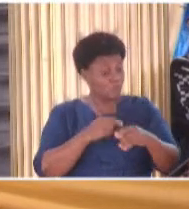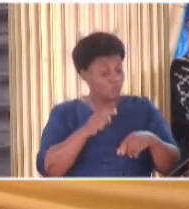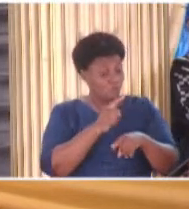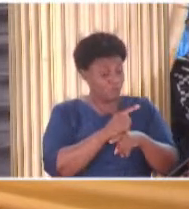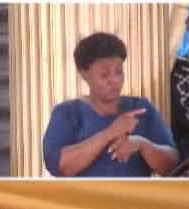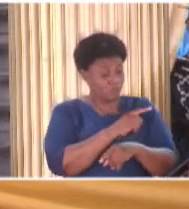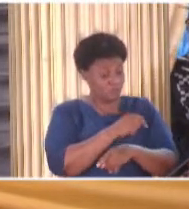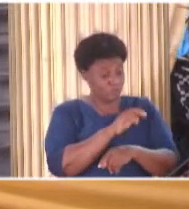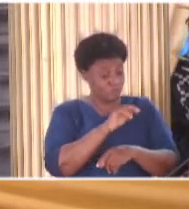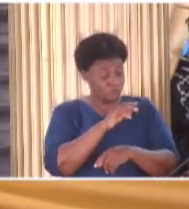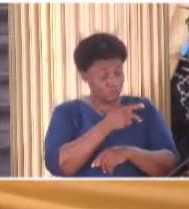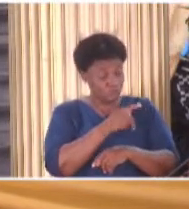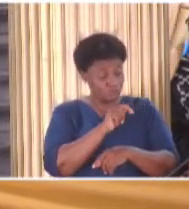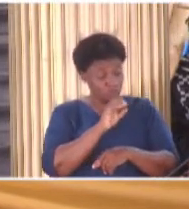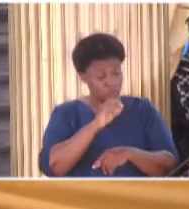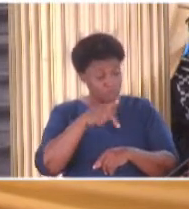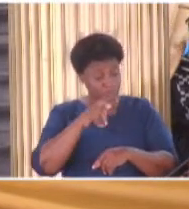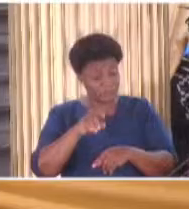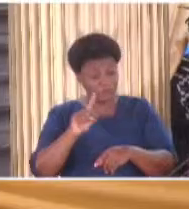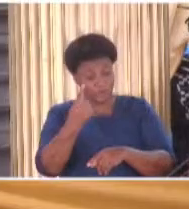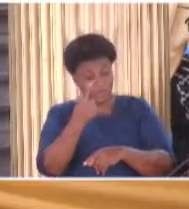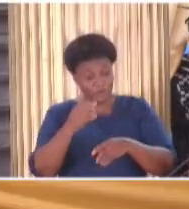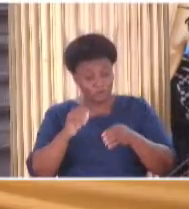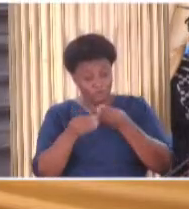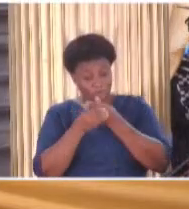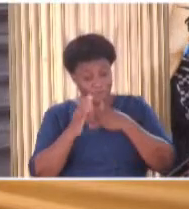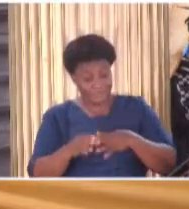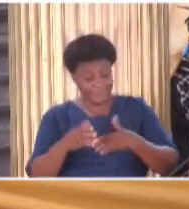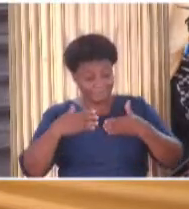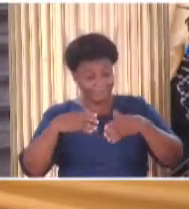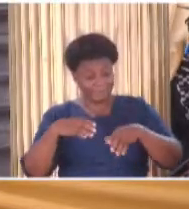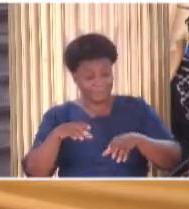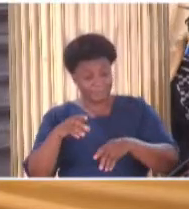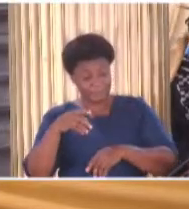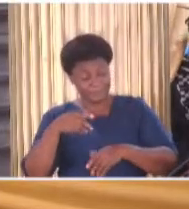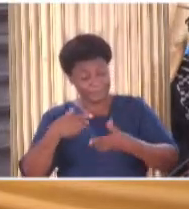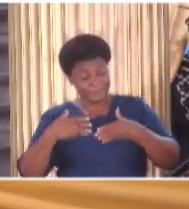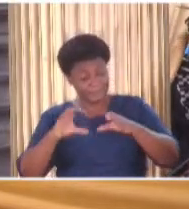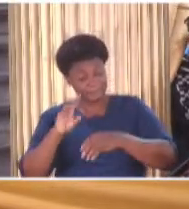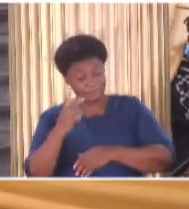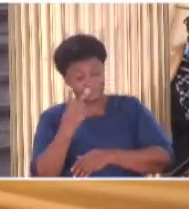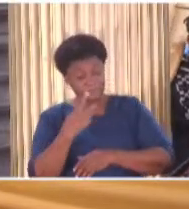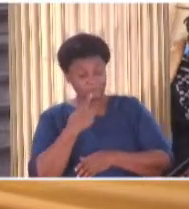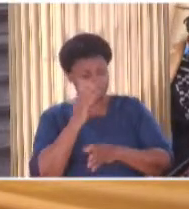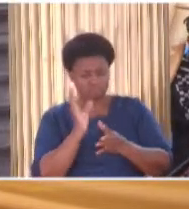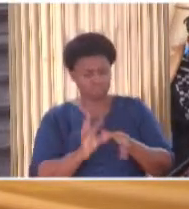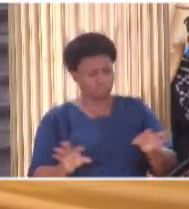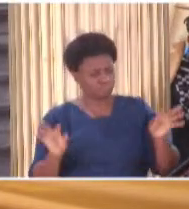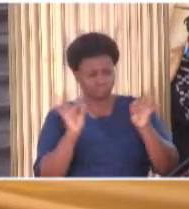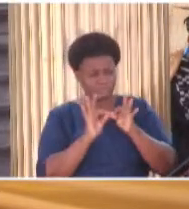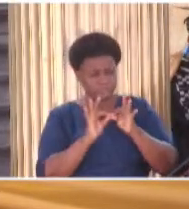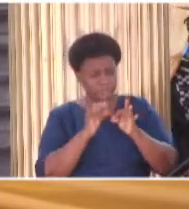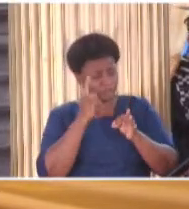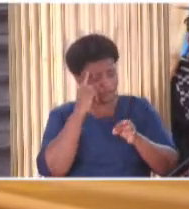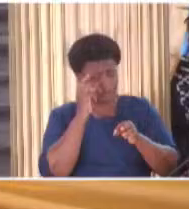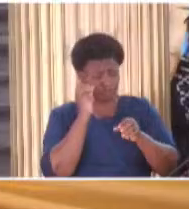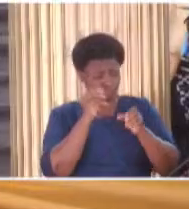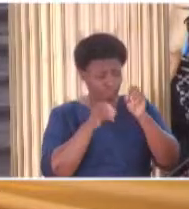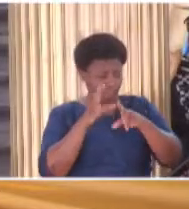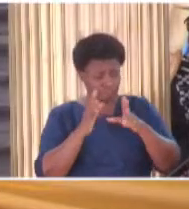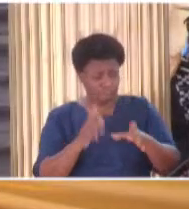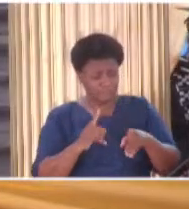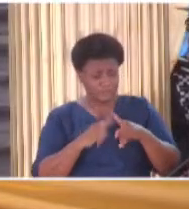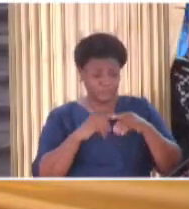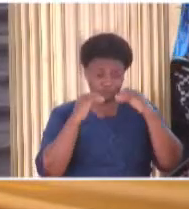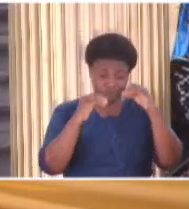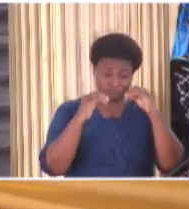2. Beyond his military achievements, Victor has made significant contributions as an instructor